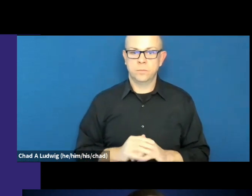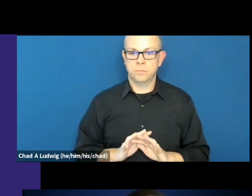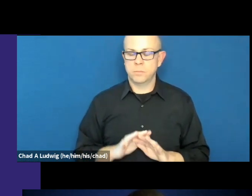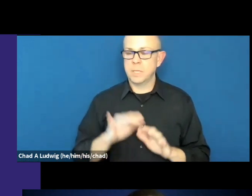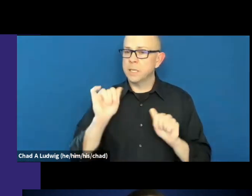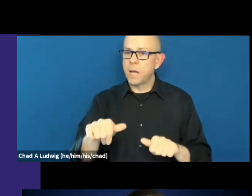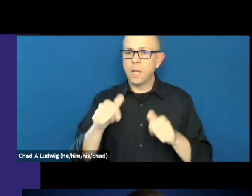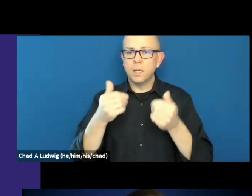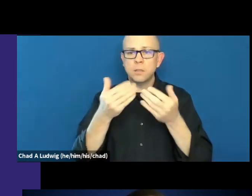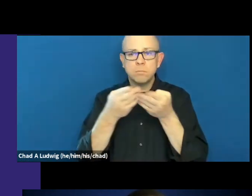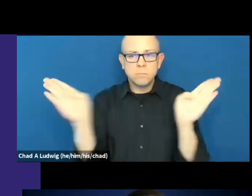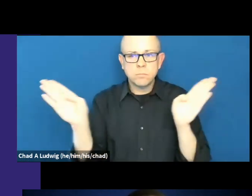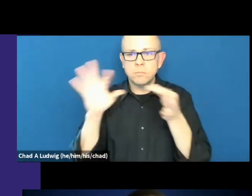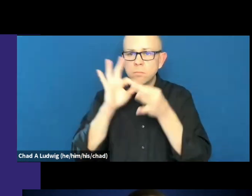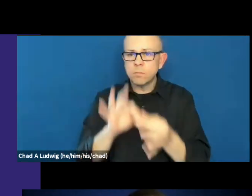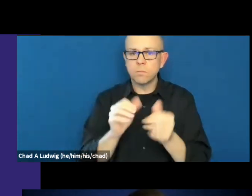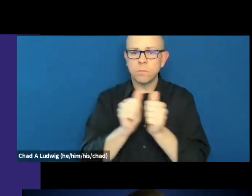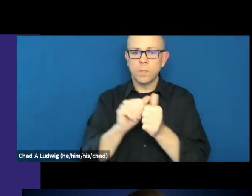and where things stand.